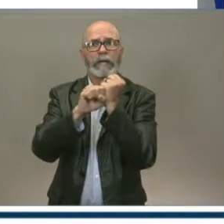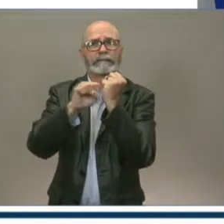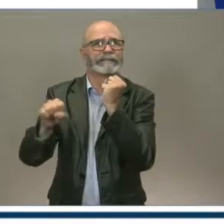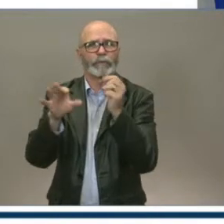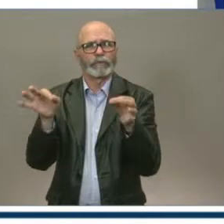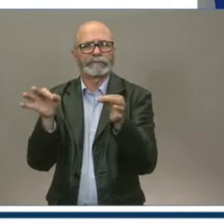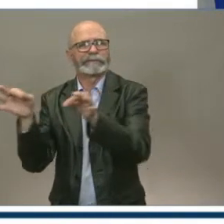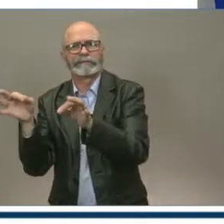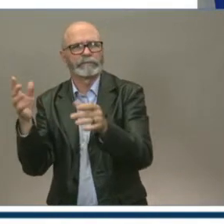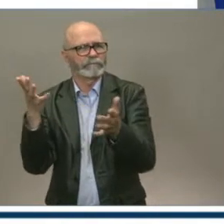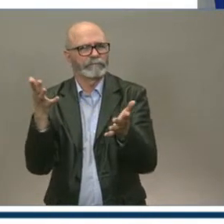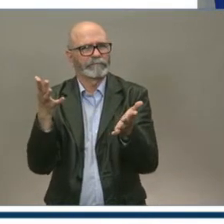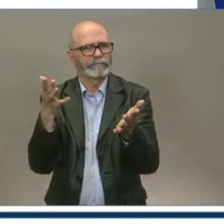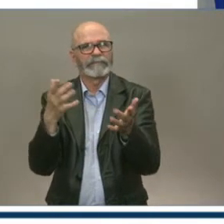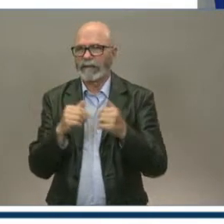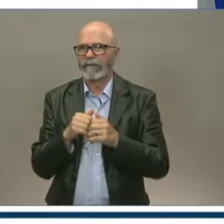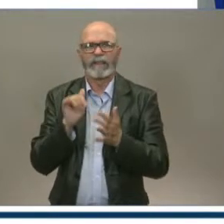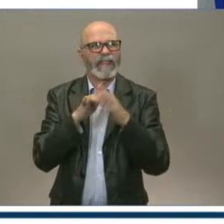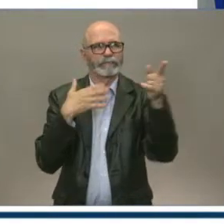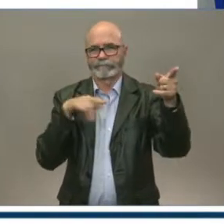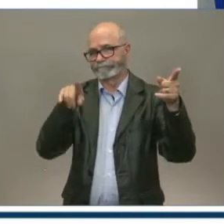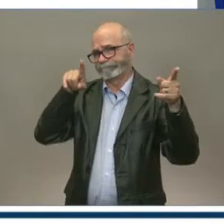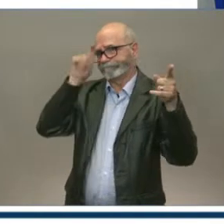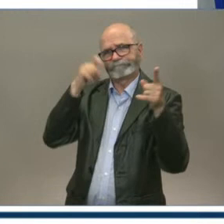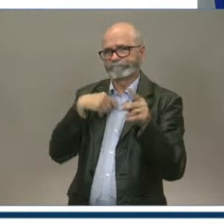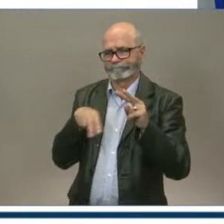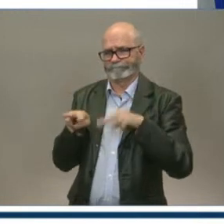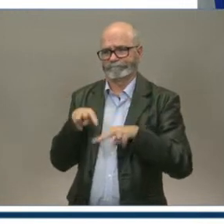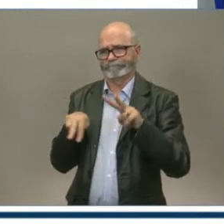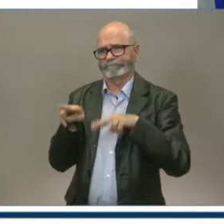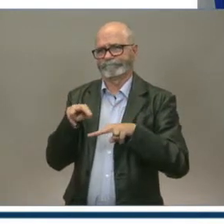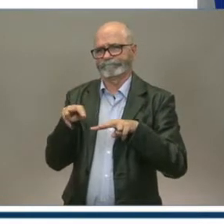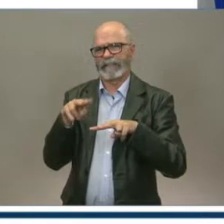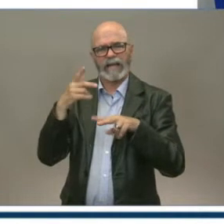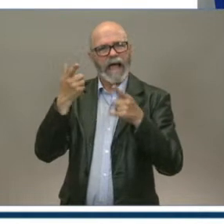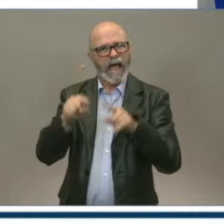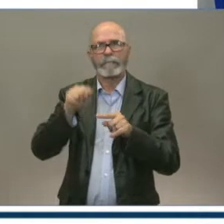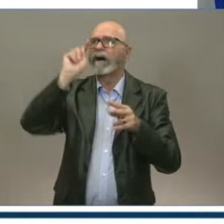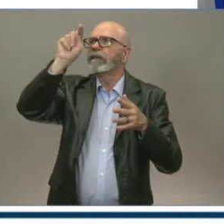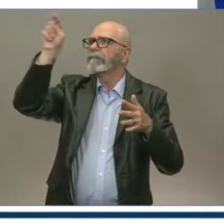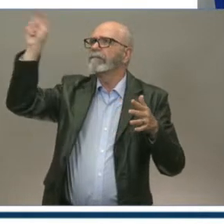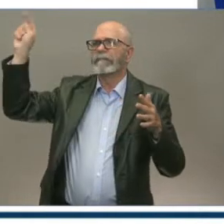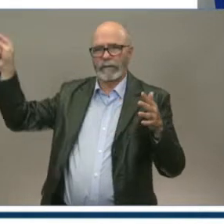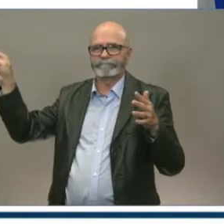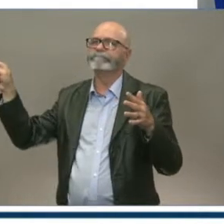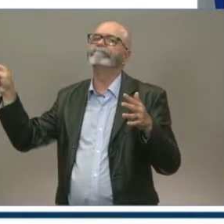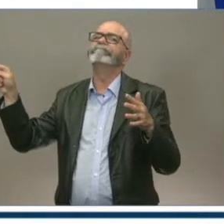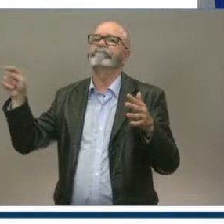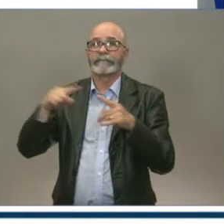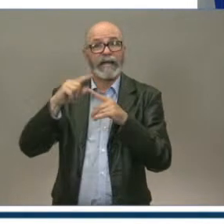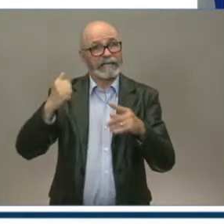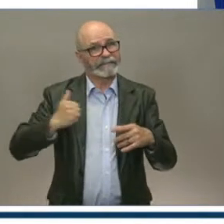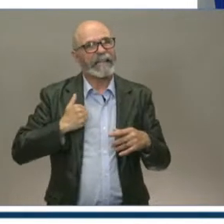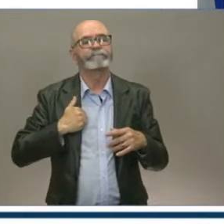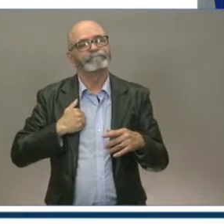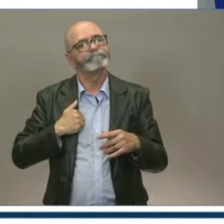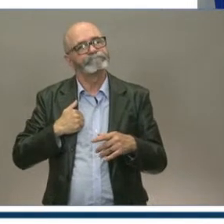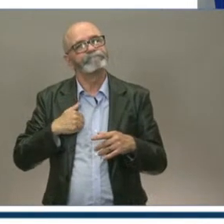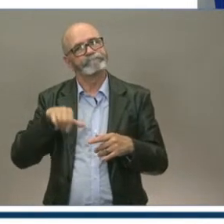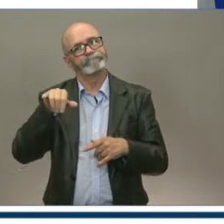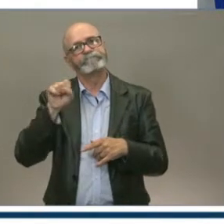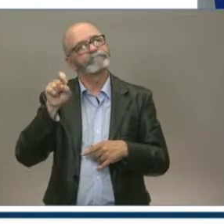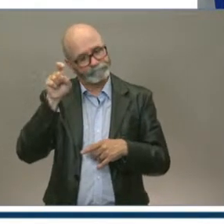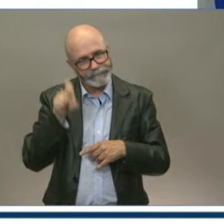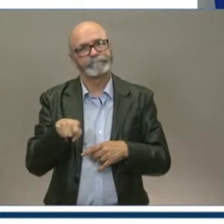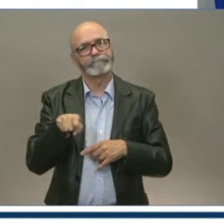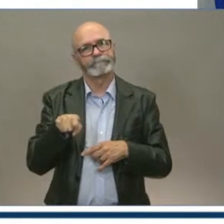protocol approached us about what was happening in other jurisdictions within our country, and we were aware that at least one